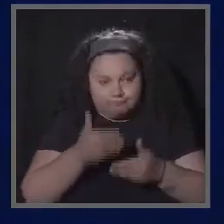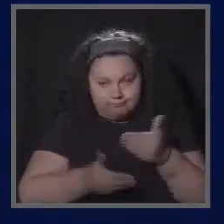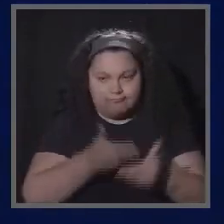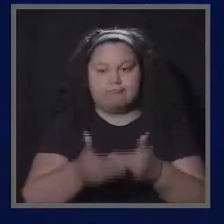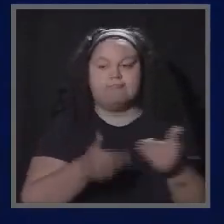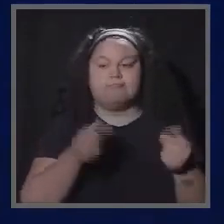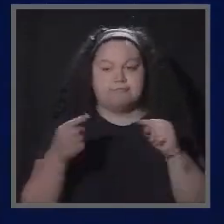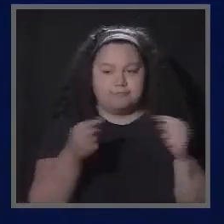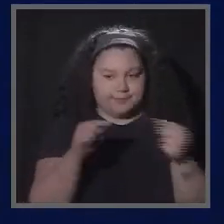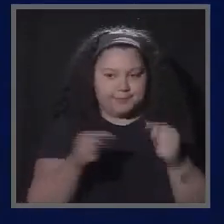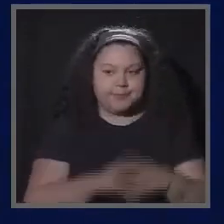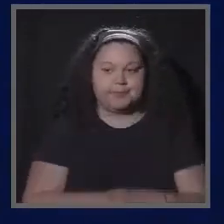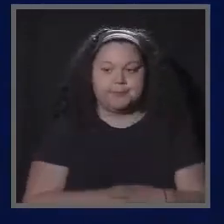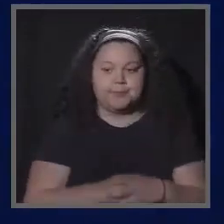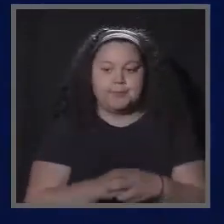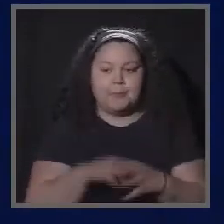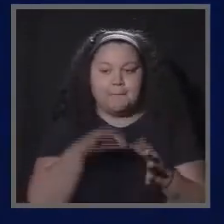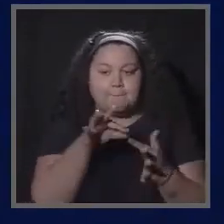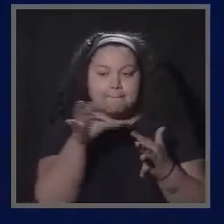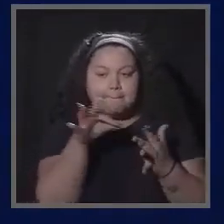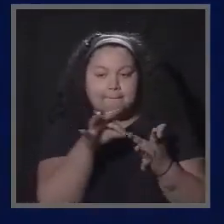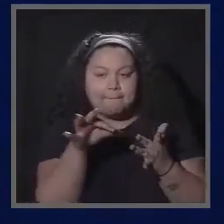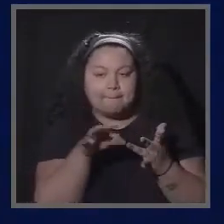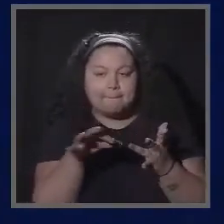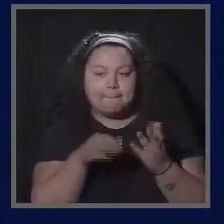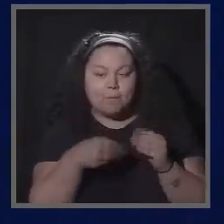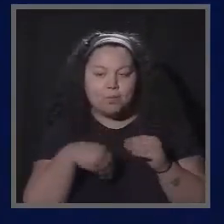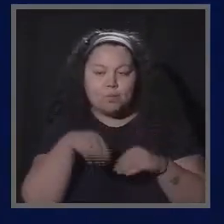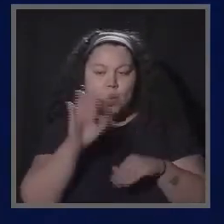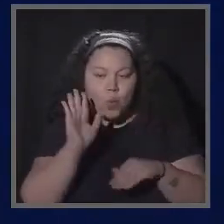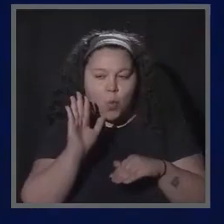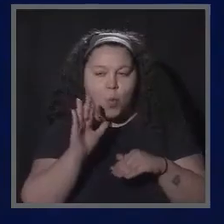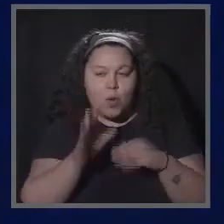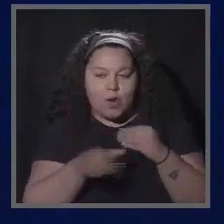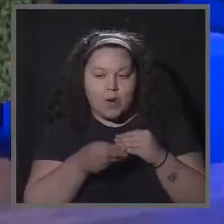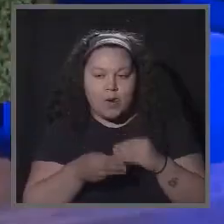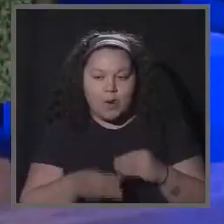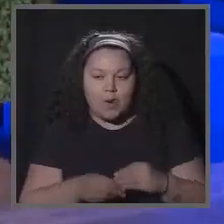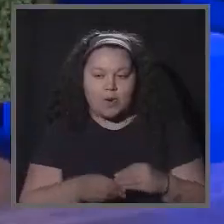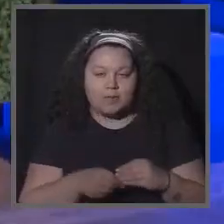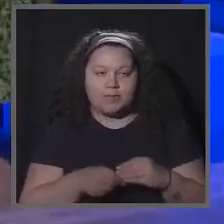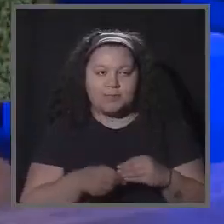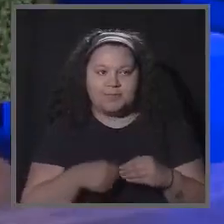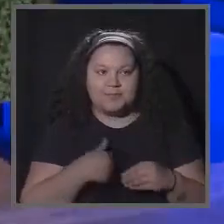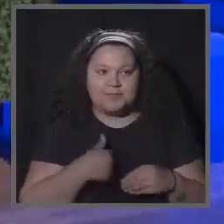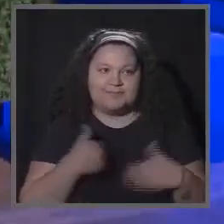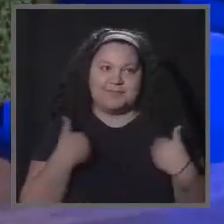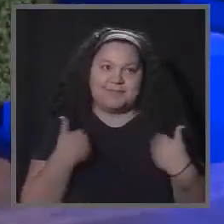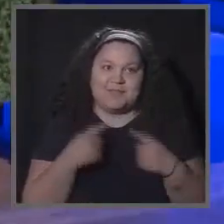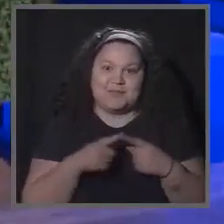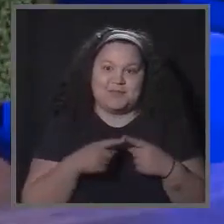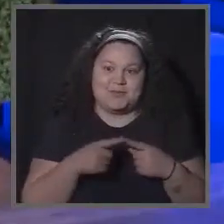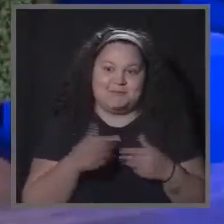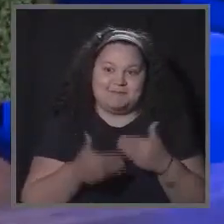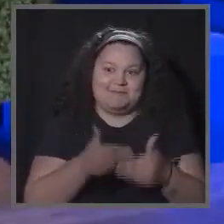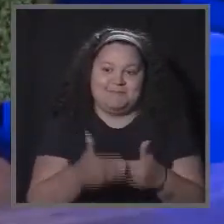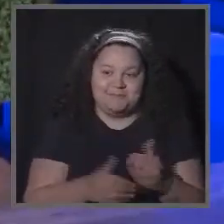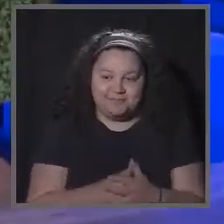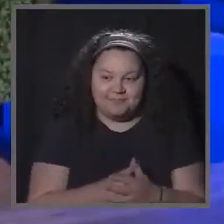more specific panel discussions now. And of course, we are very happy to discuss during the breaks.